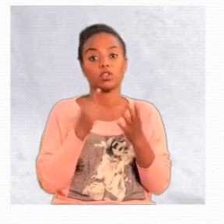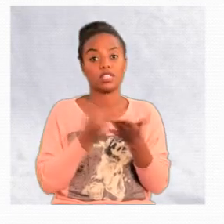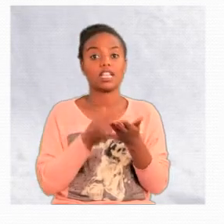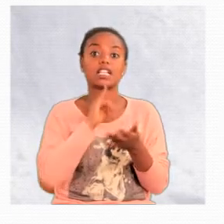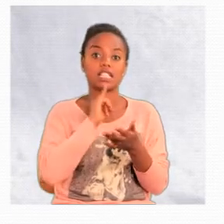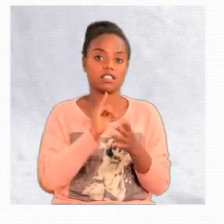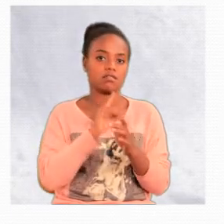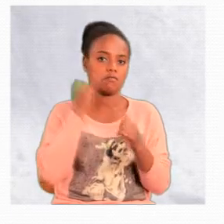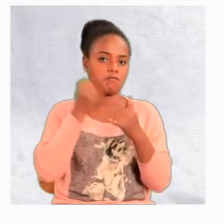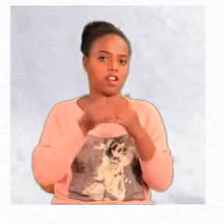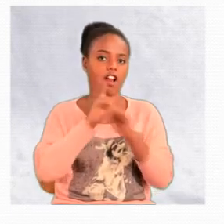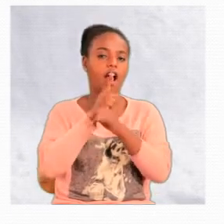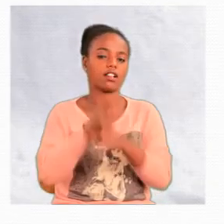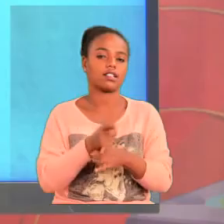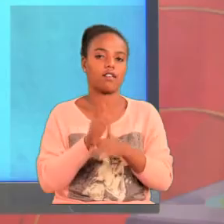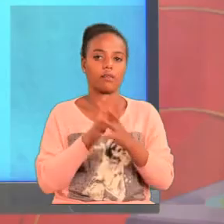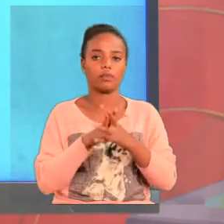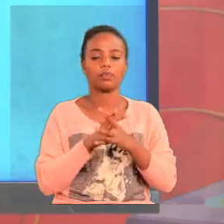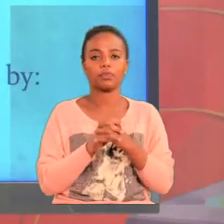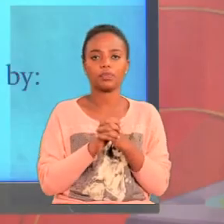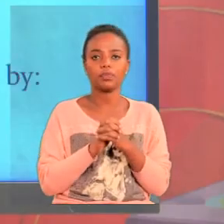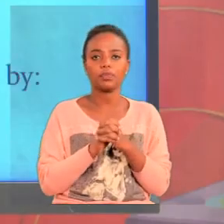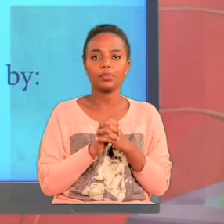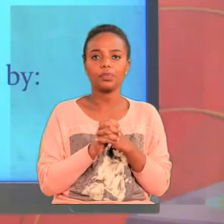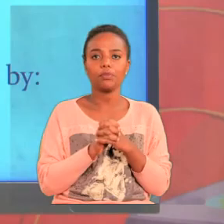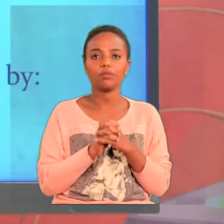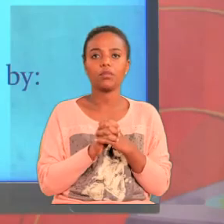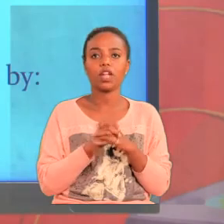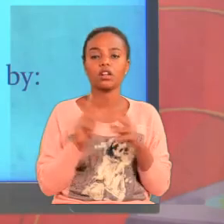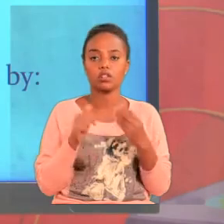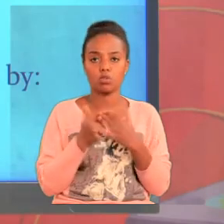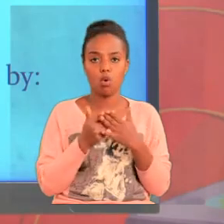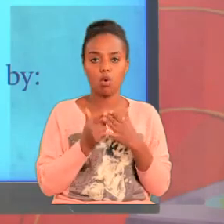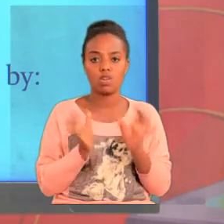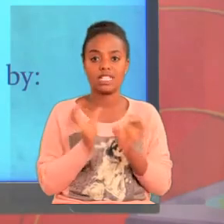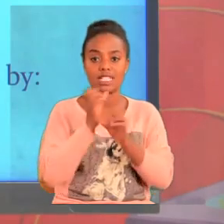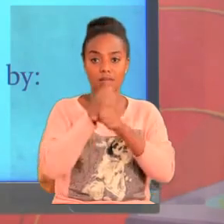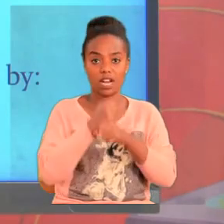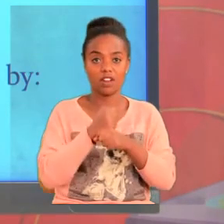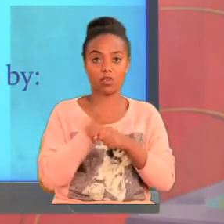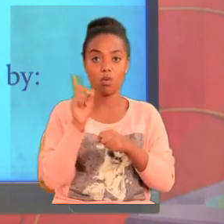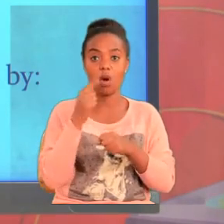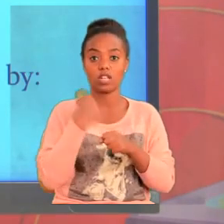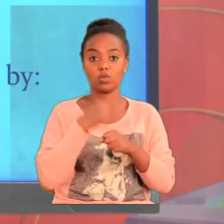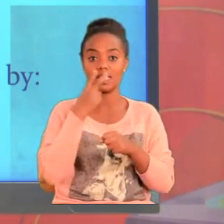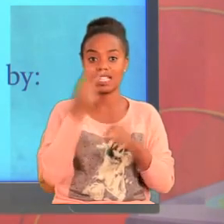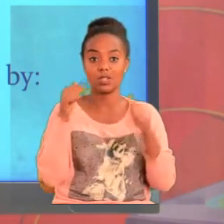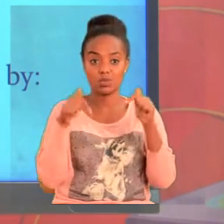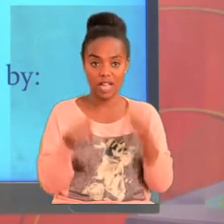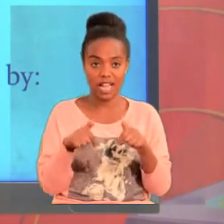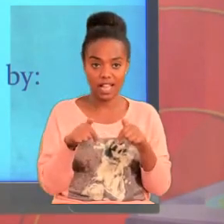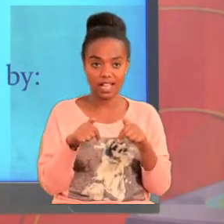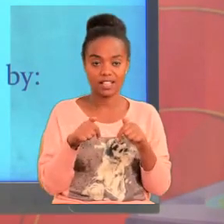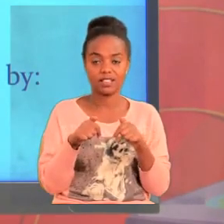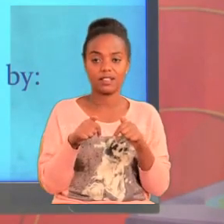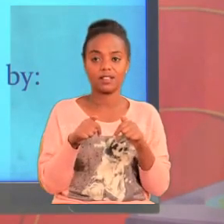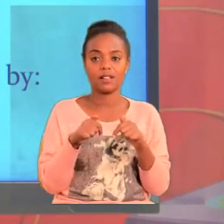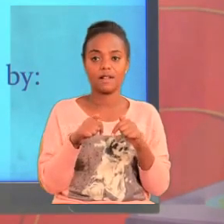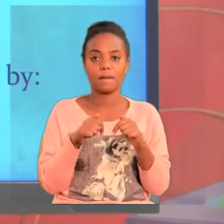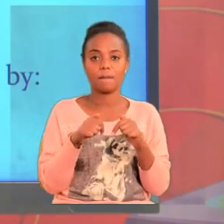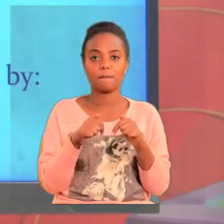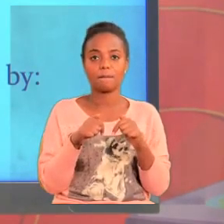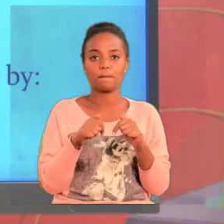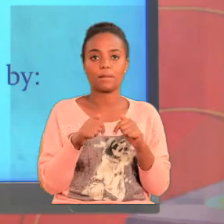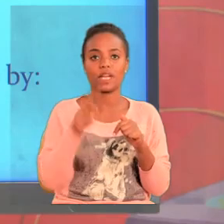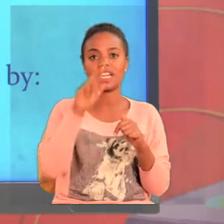the answer. This is the interest. So to summarize what we have seen today, rate